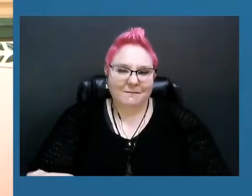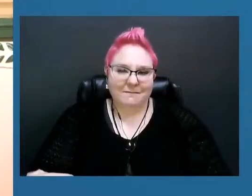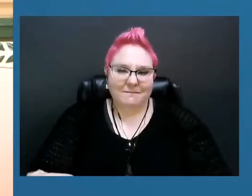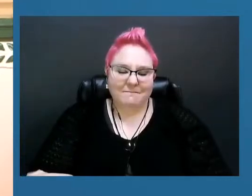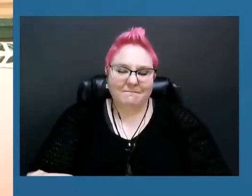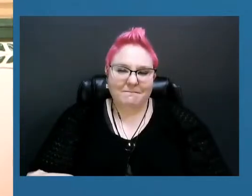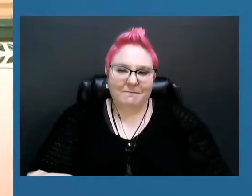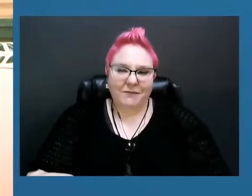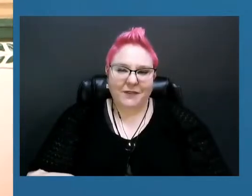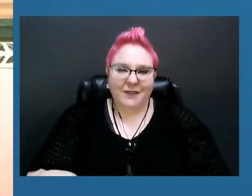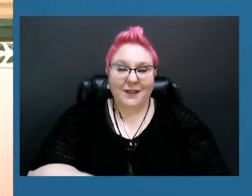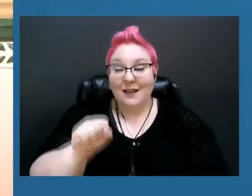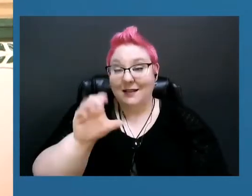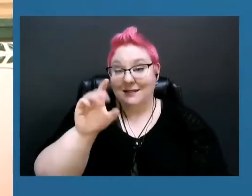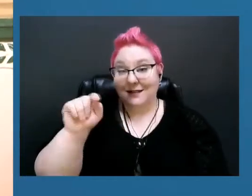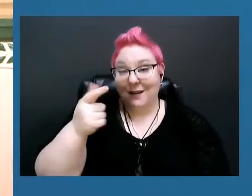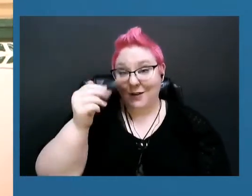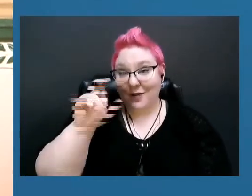And Scott Gray,